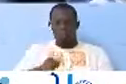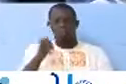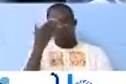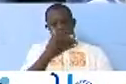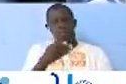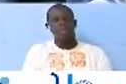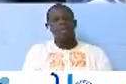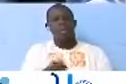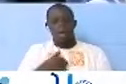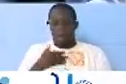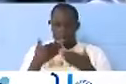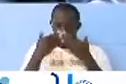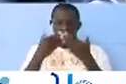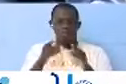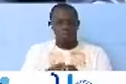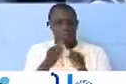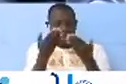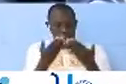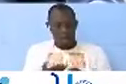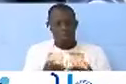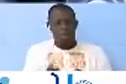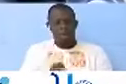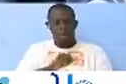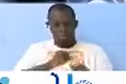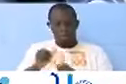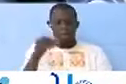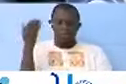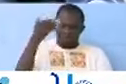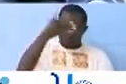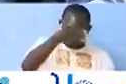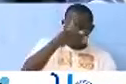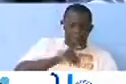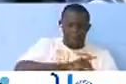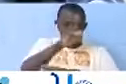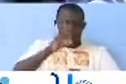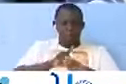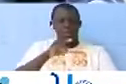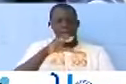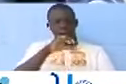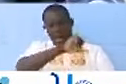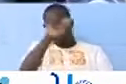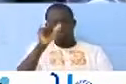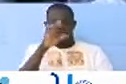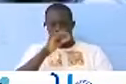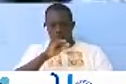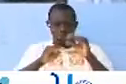there. I said to him, but for now, let me go and visit the place and talk to somebody there.